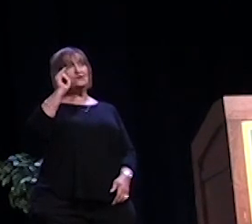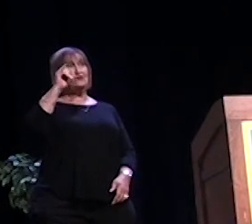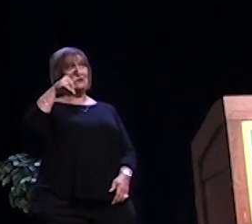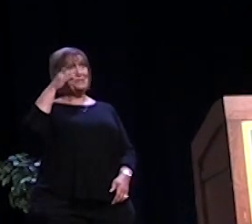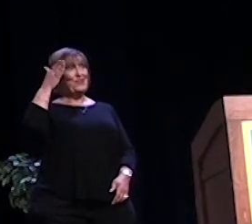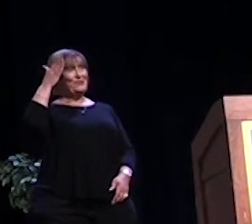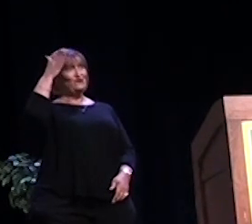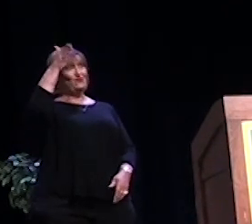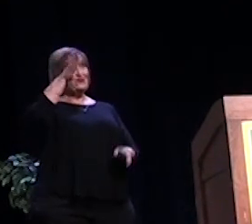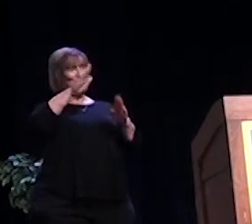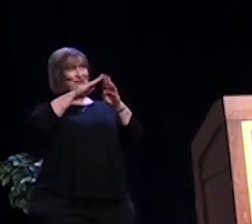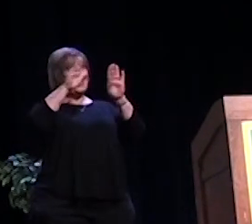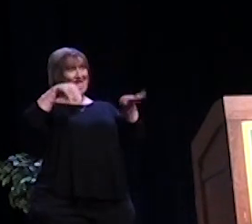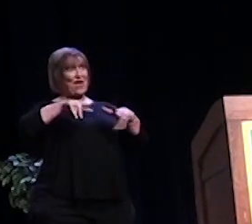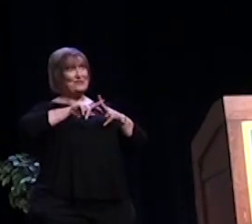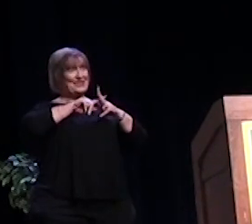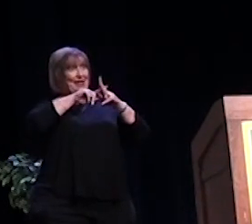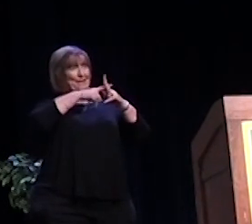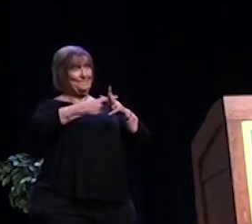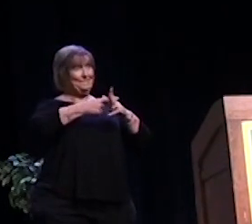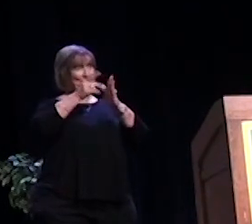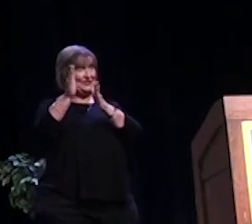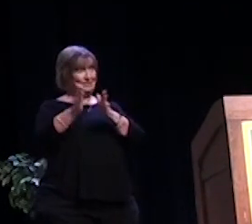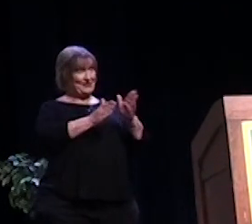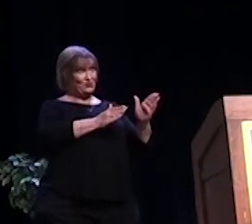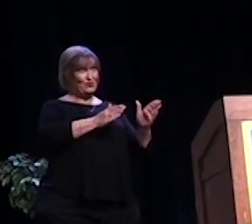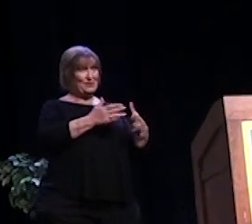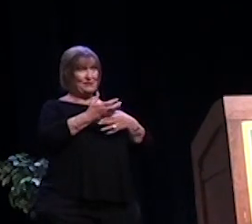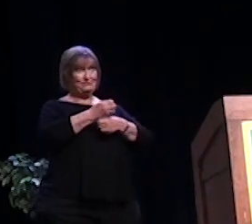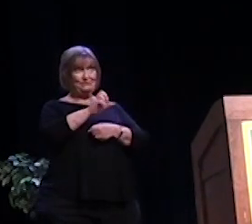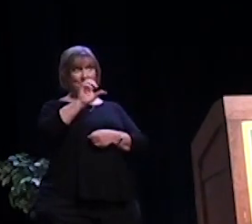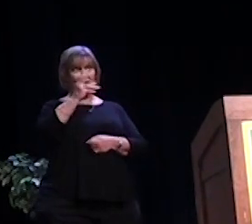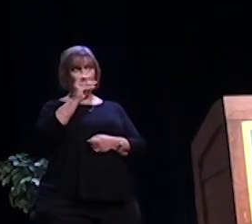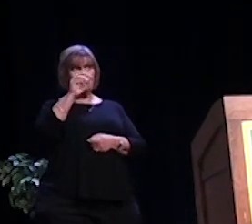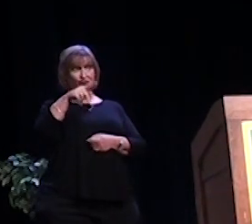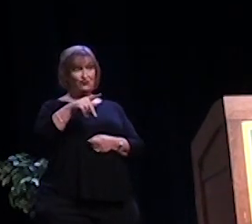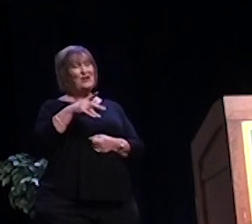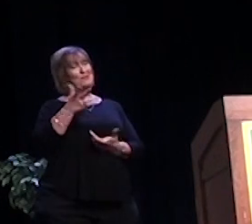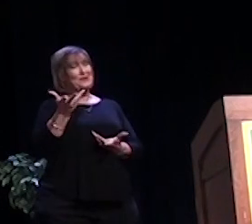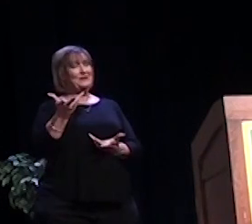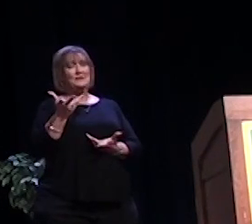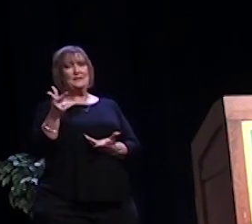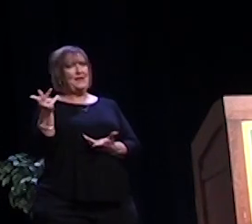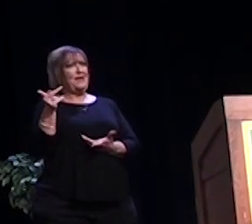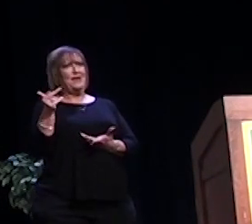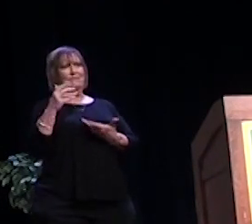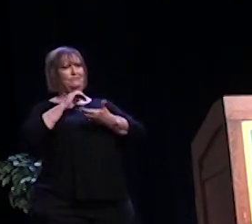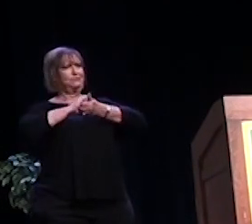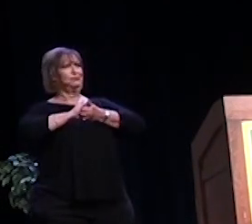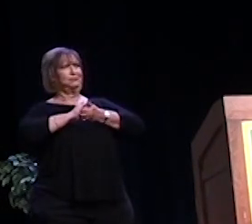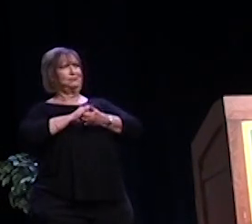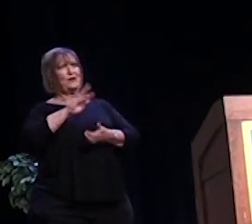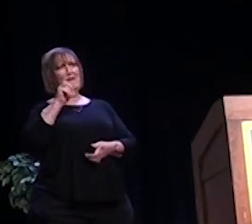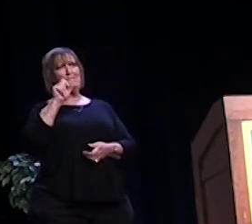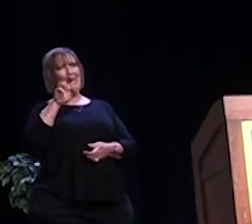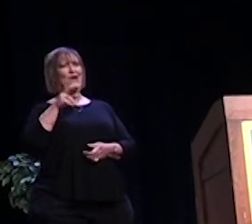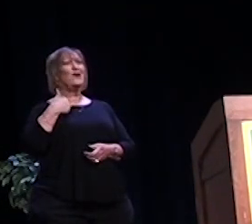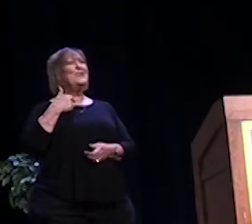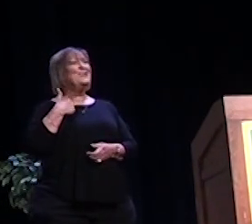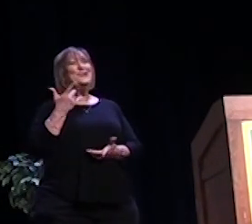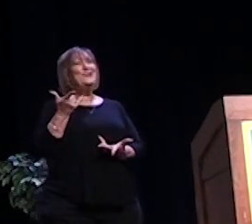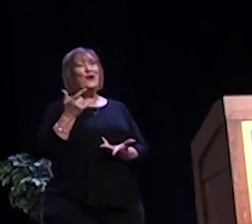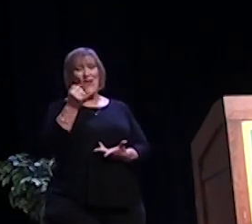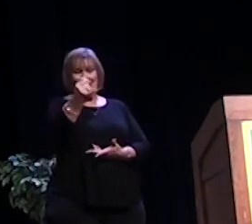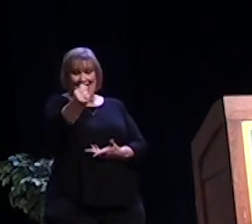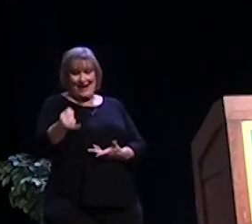is Bexar County. And there's a reason for that. I mean, county and city limits are imaginary lines drawn on a map. You see the little sign that